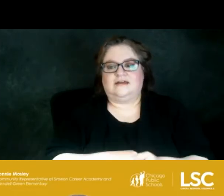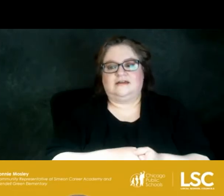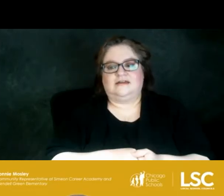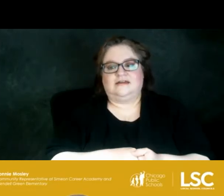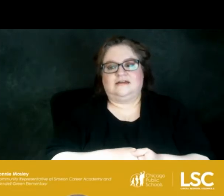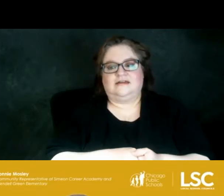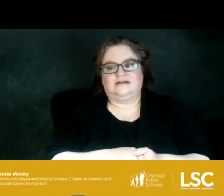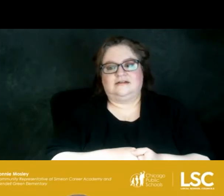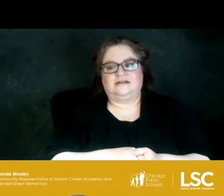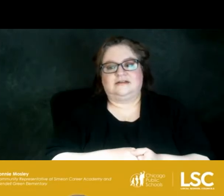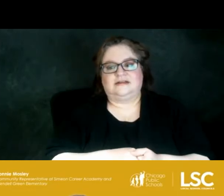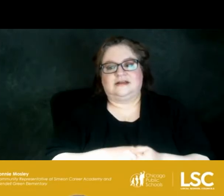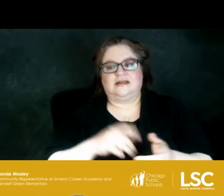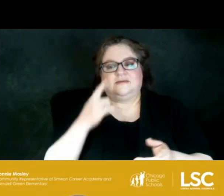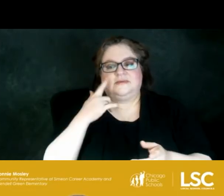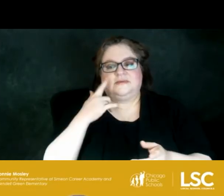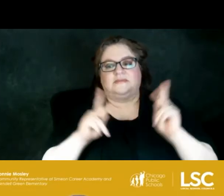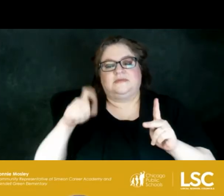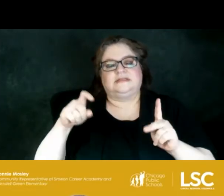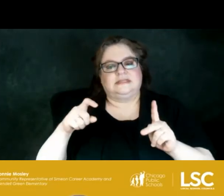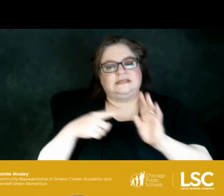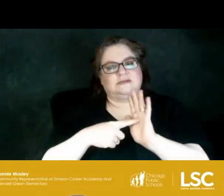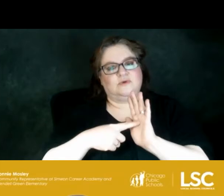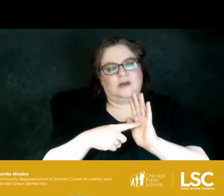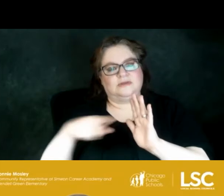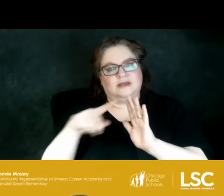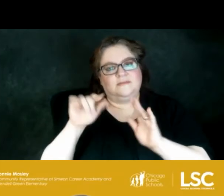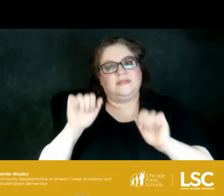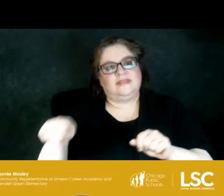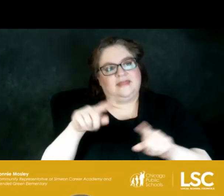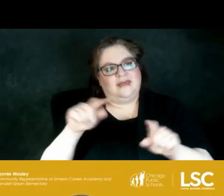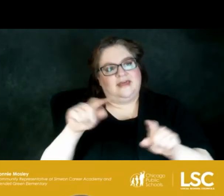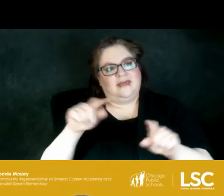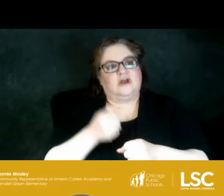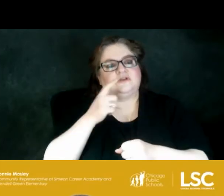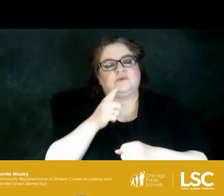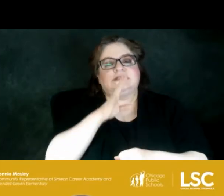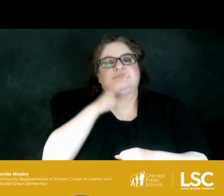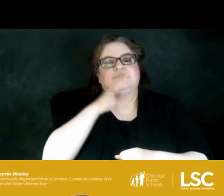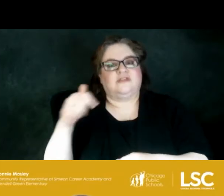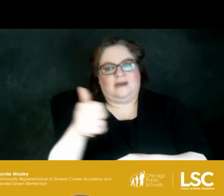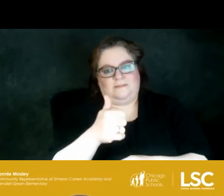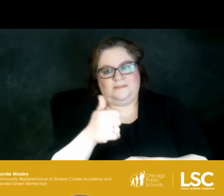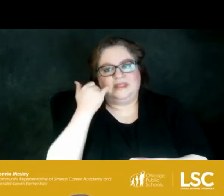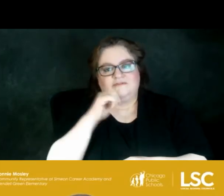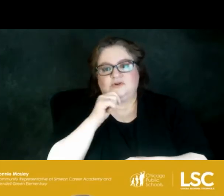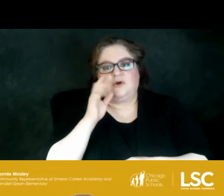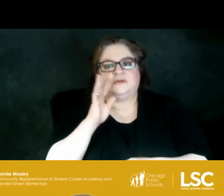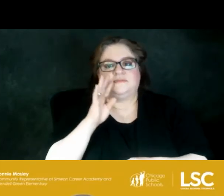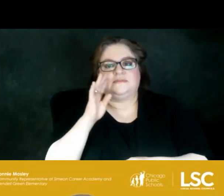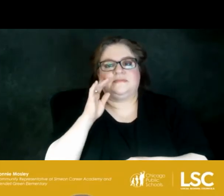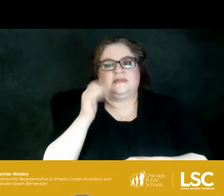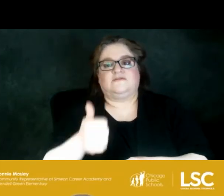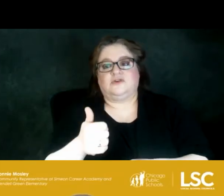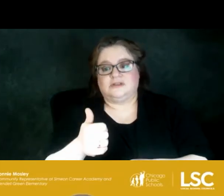and take the initiative, because people need someone representing them that they can trust is going to speak up for them. And so if you don't speak up for